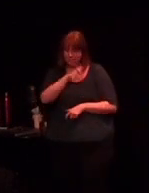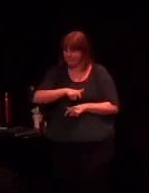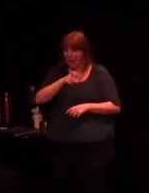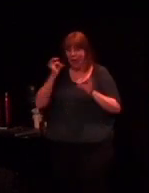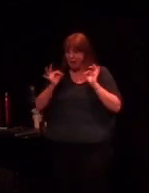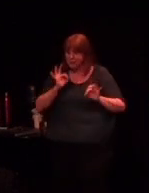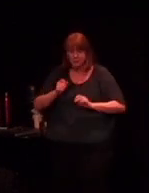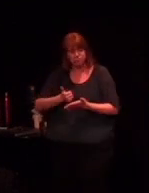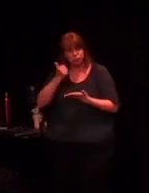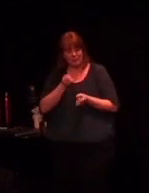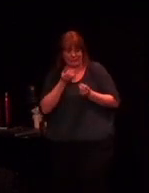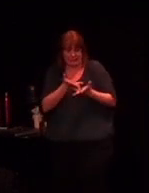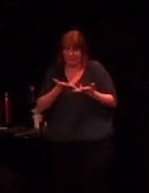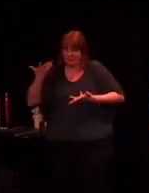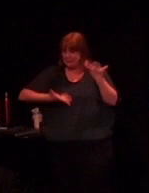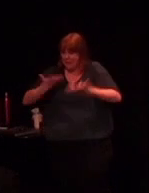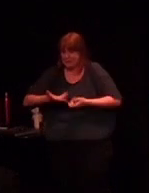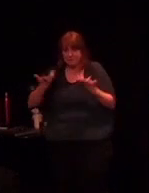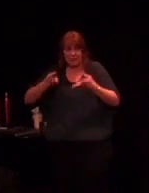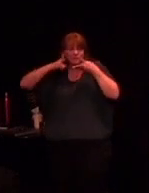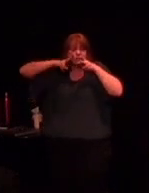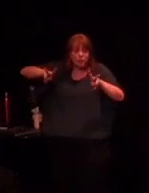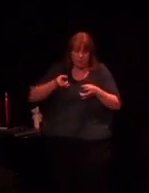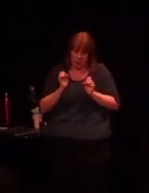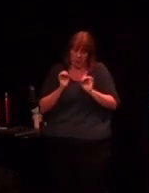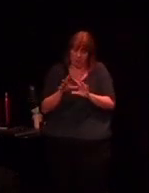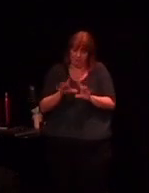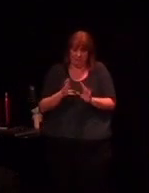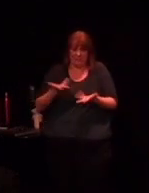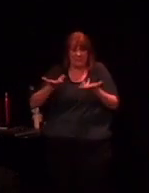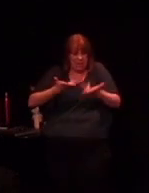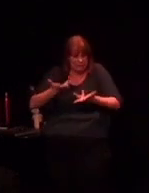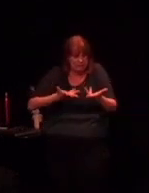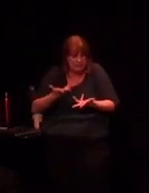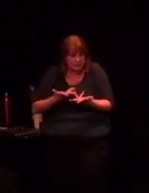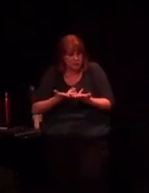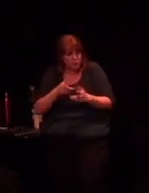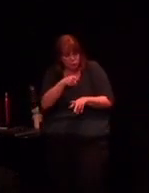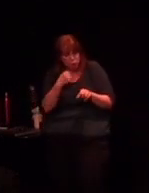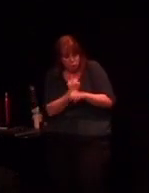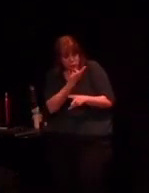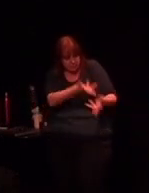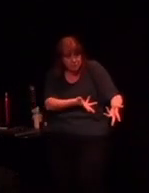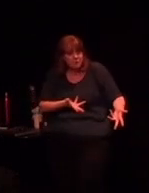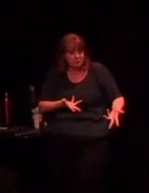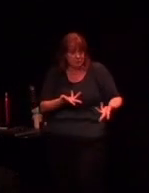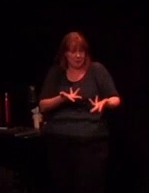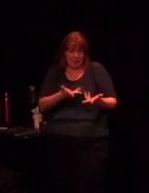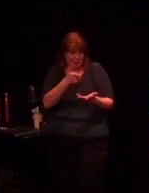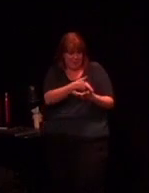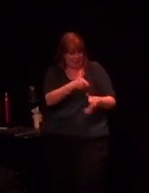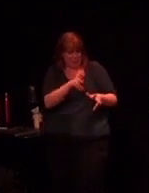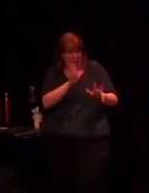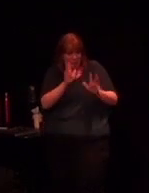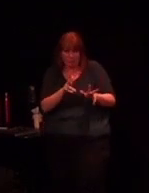signs. There were these big visual moments where I was like, can I just give you a few signs, because that's what you're doing on stage is